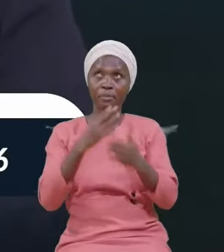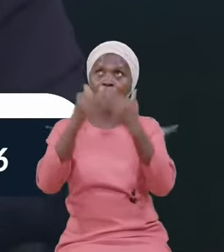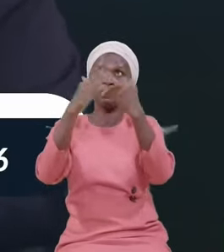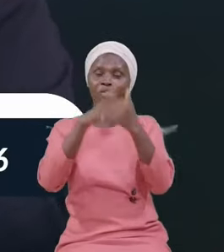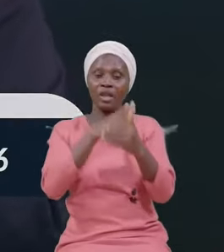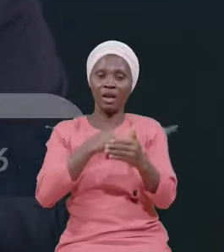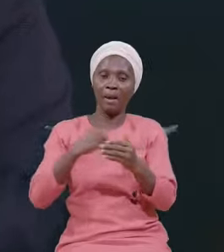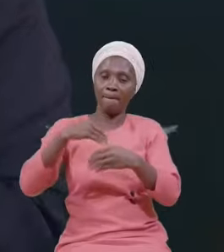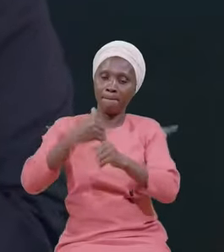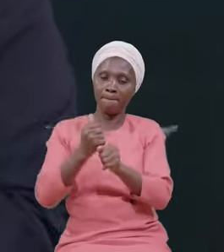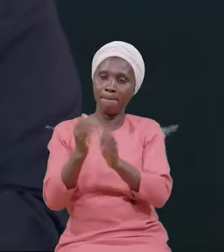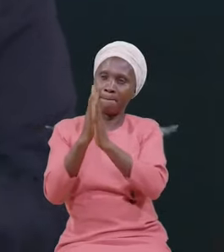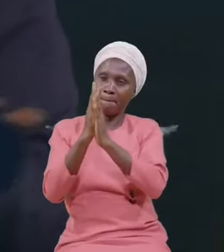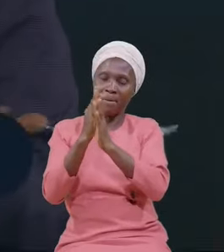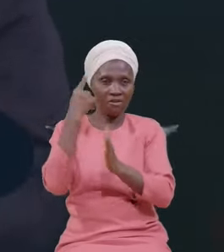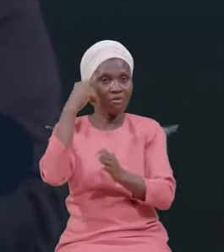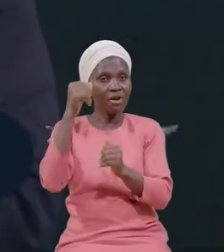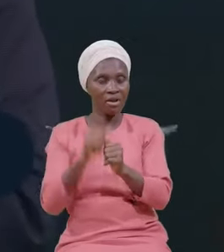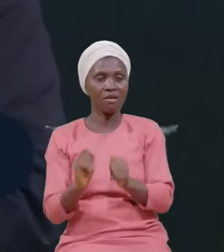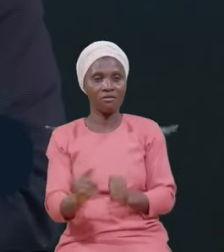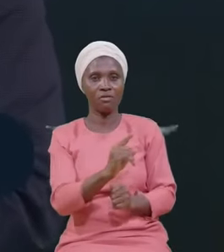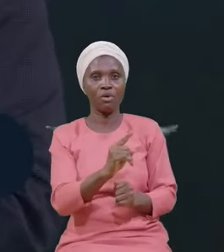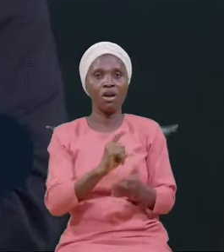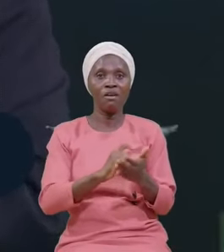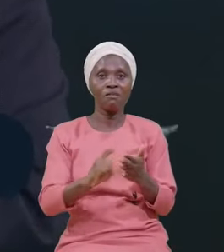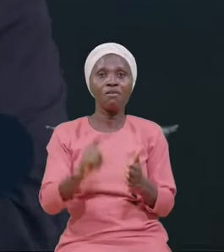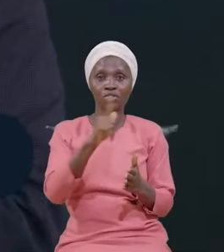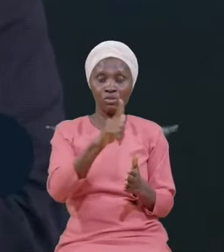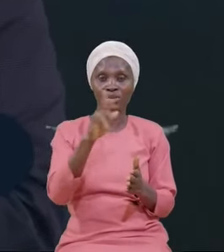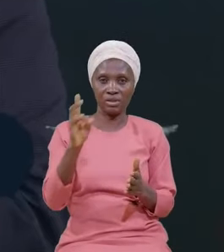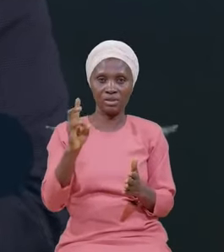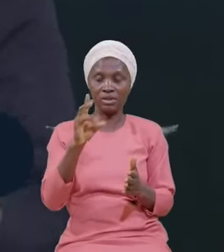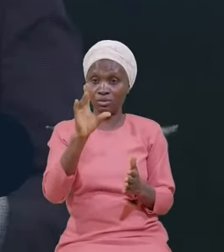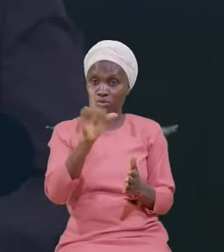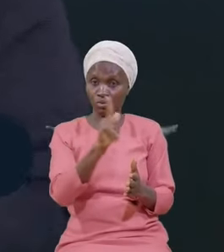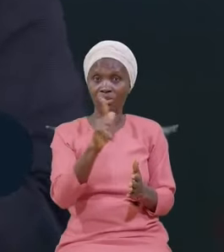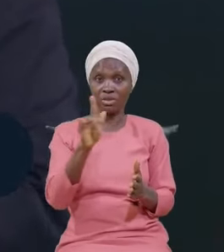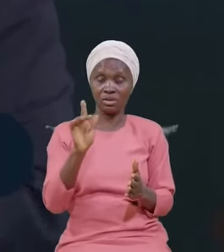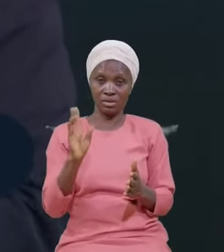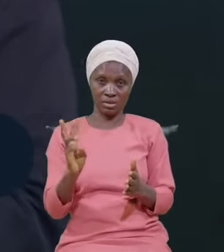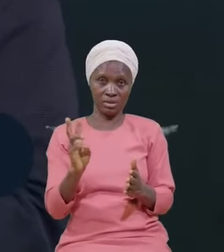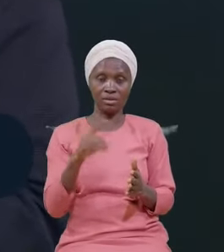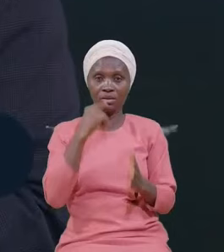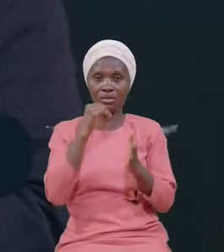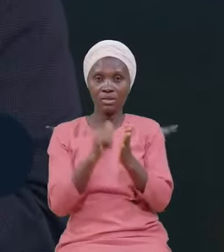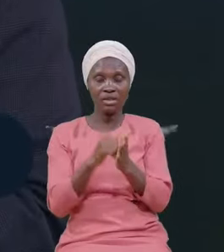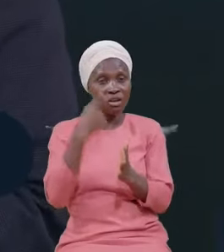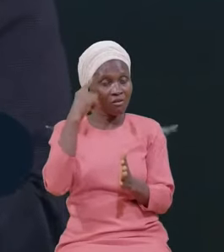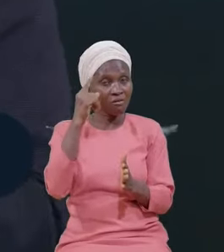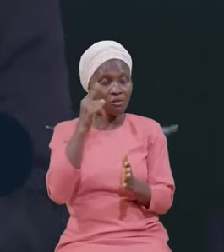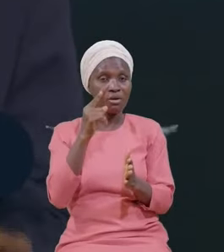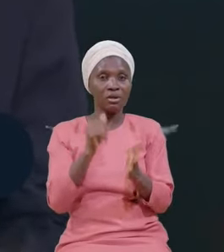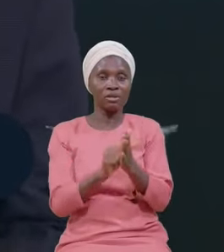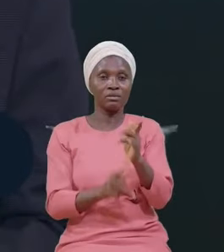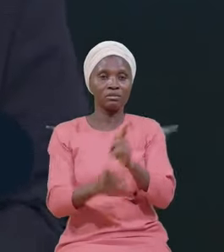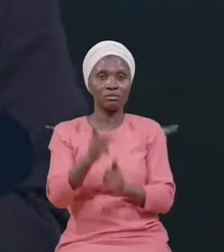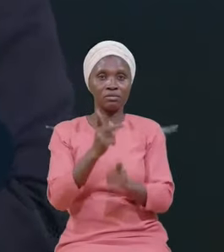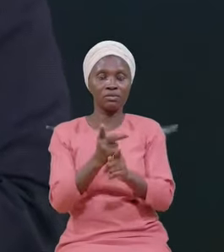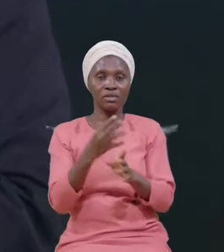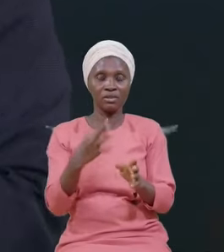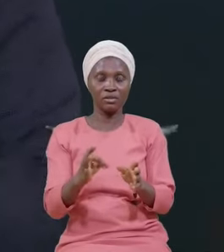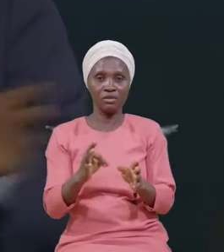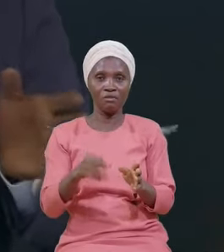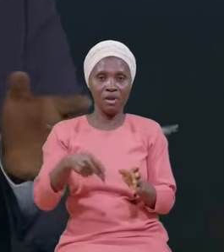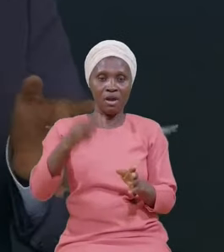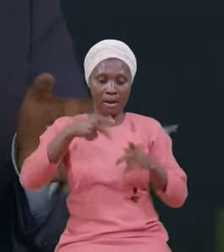verse 26 it says for such and high priest became us beated